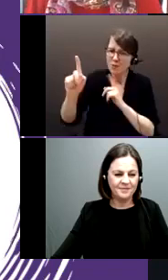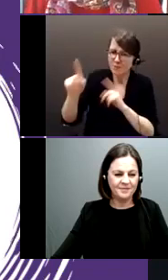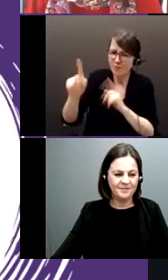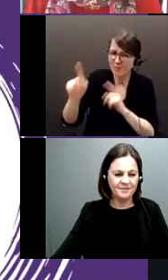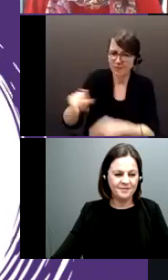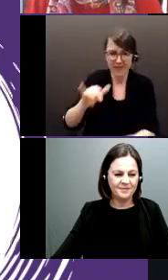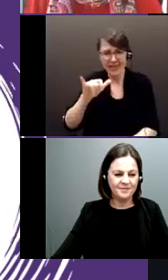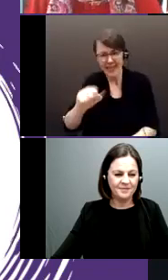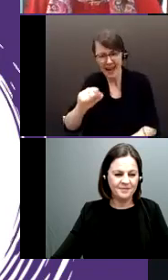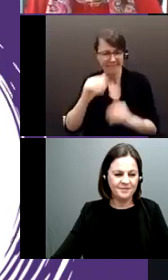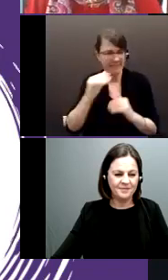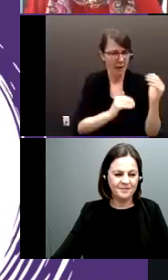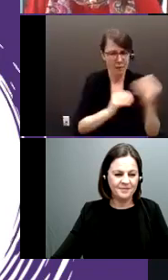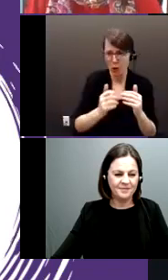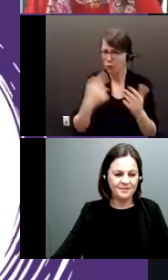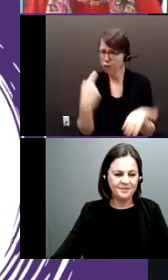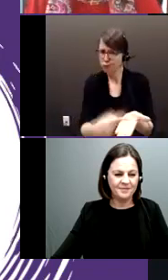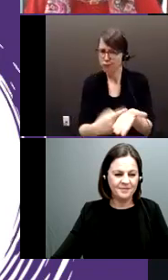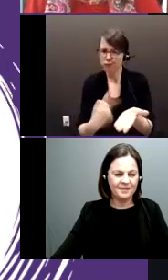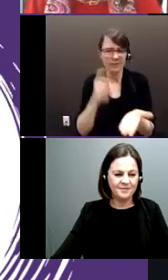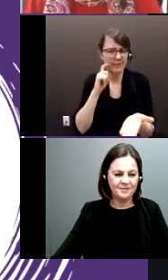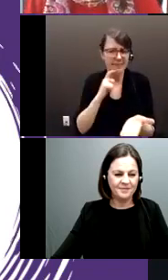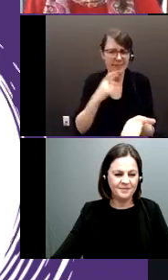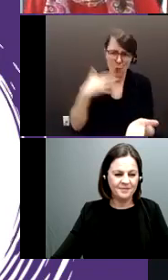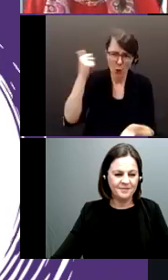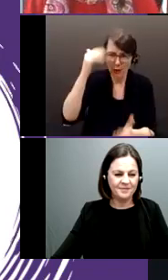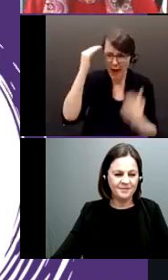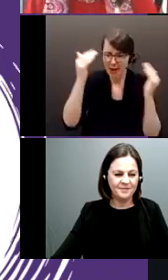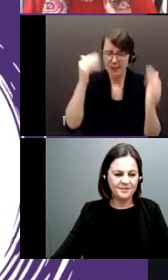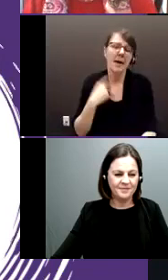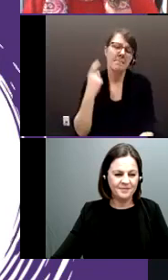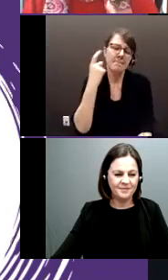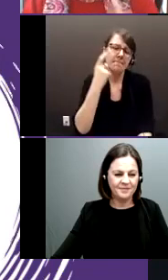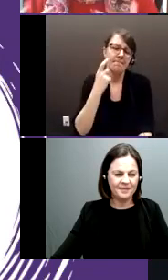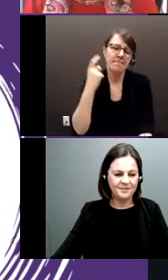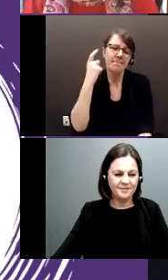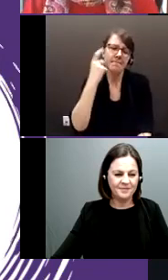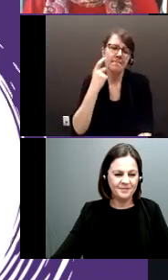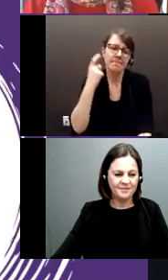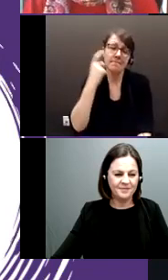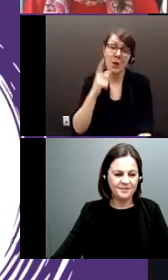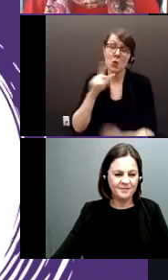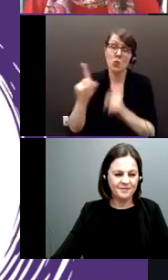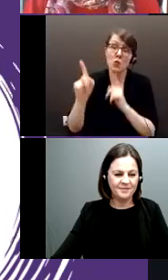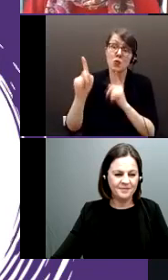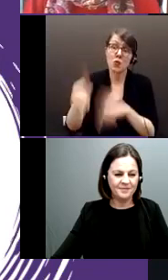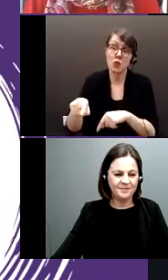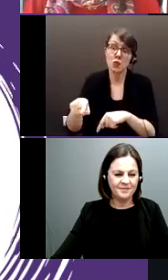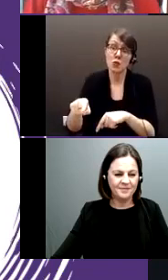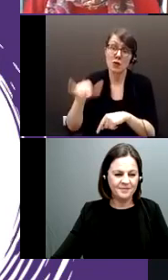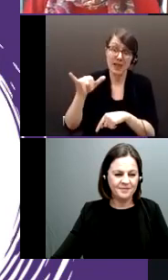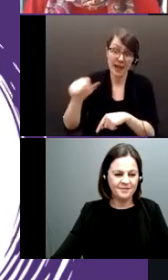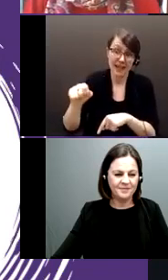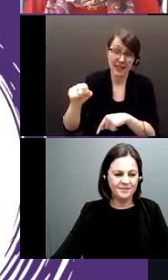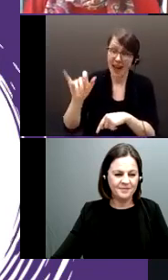very comfortable, no problem, I can't help but wonder if those were predominantly service providers that